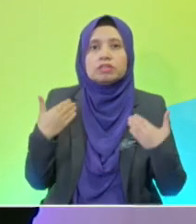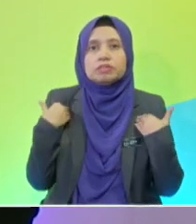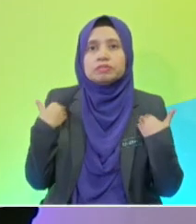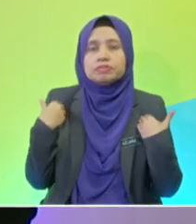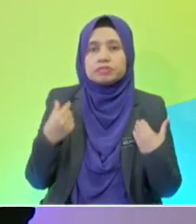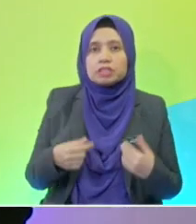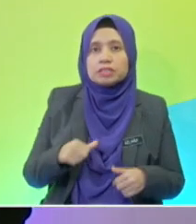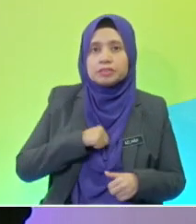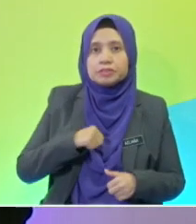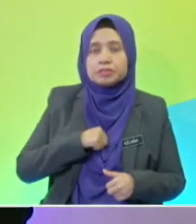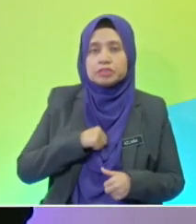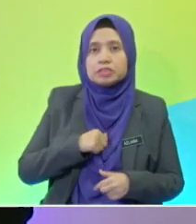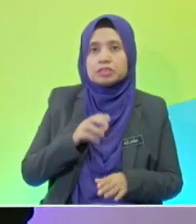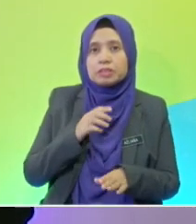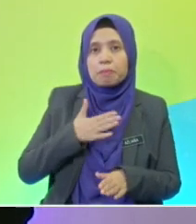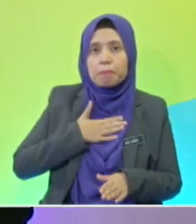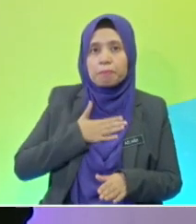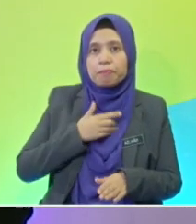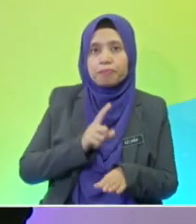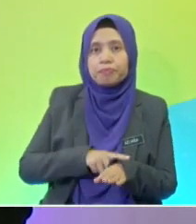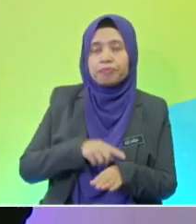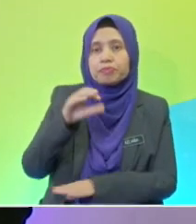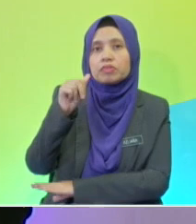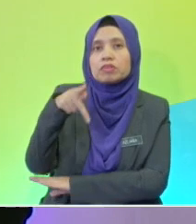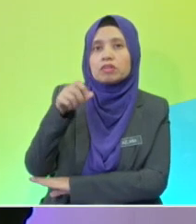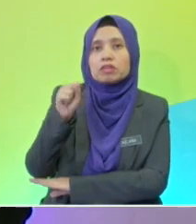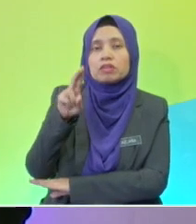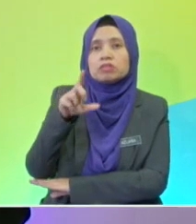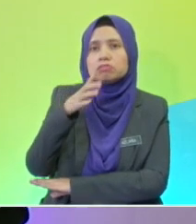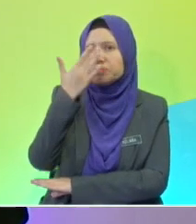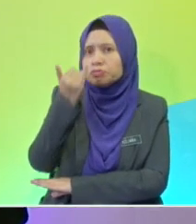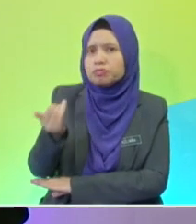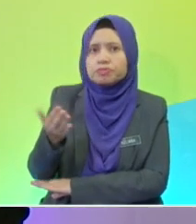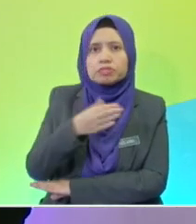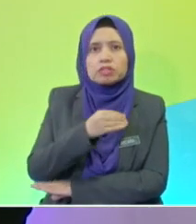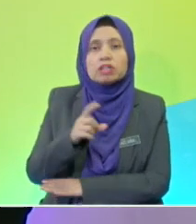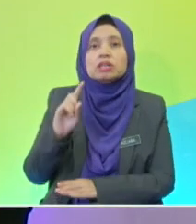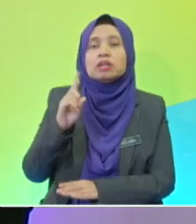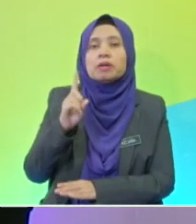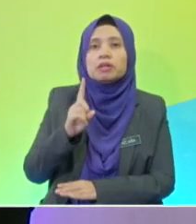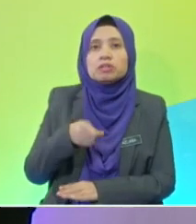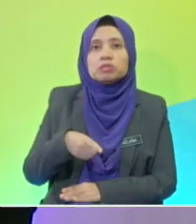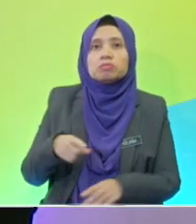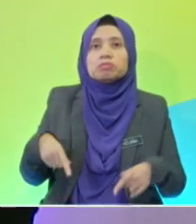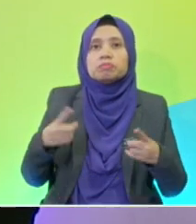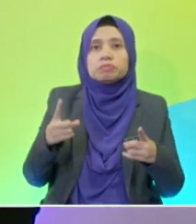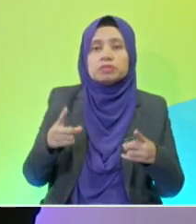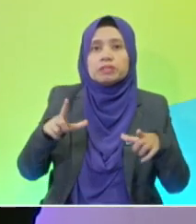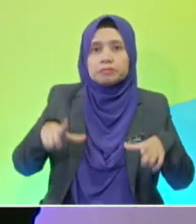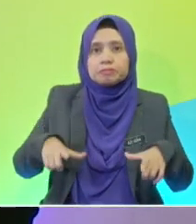why? What are the items you plan to keep in your time capsule? And where do you plan to bury